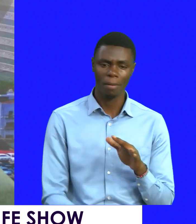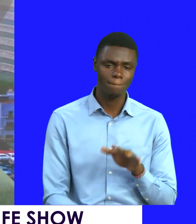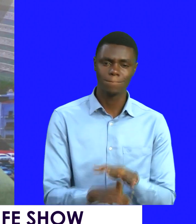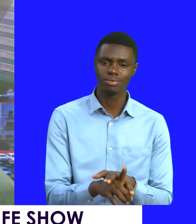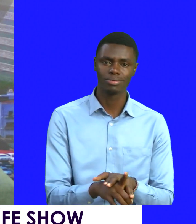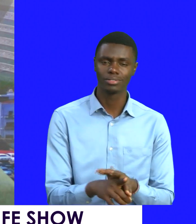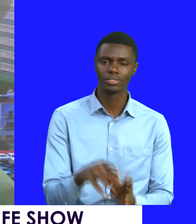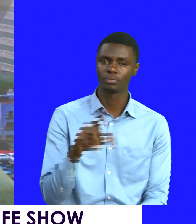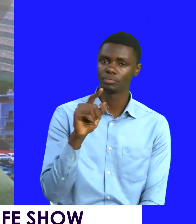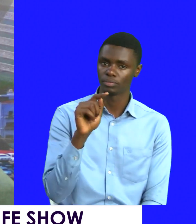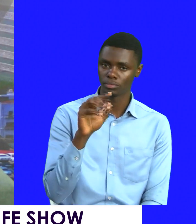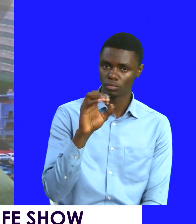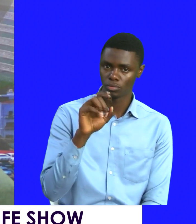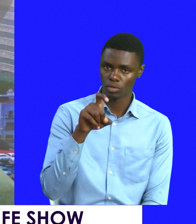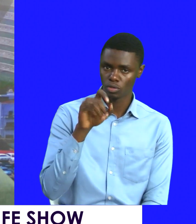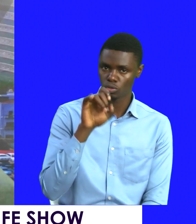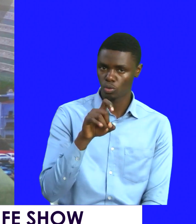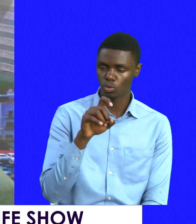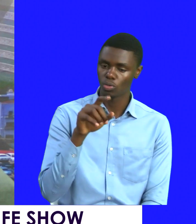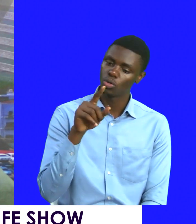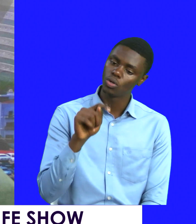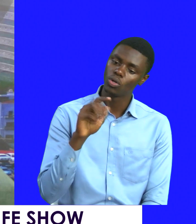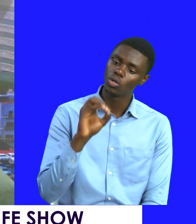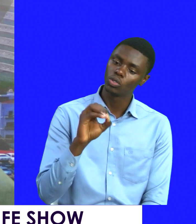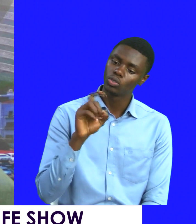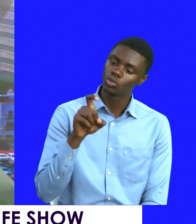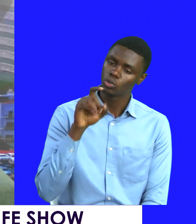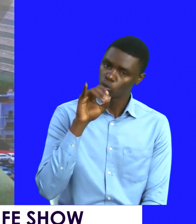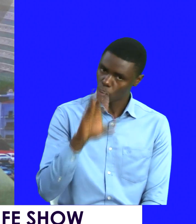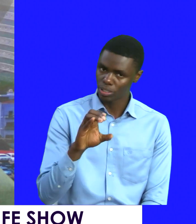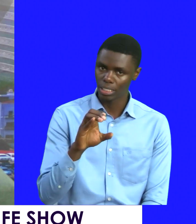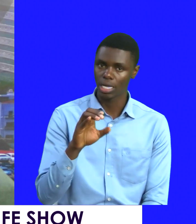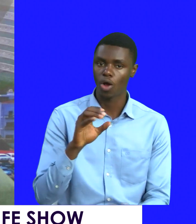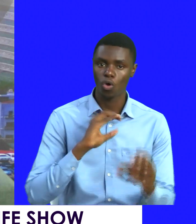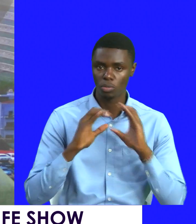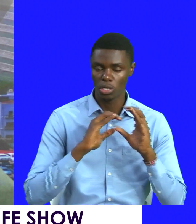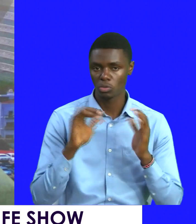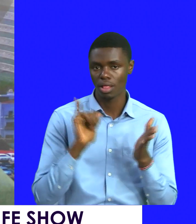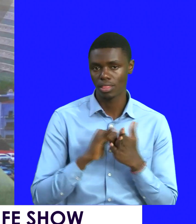communication, the more you mess up yourself as a brand.